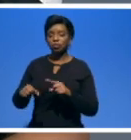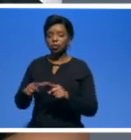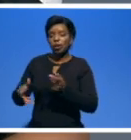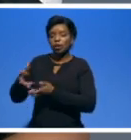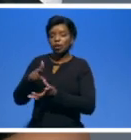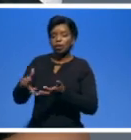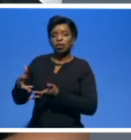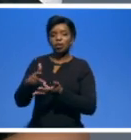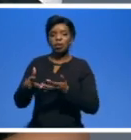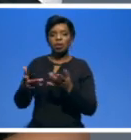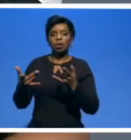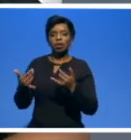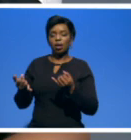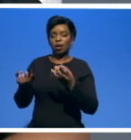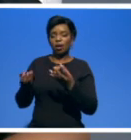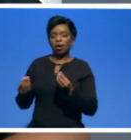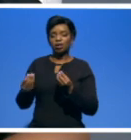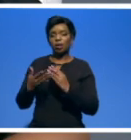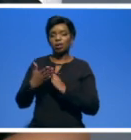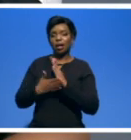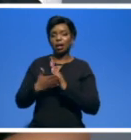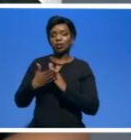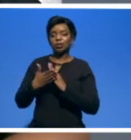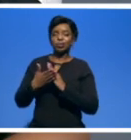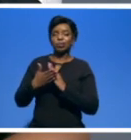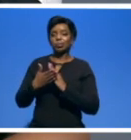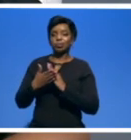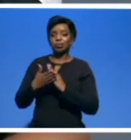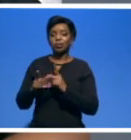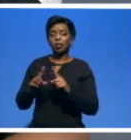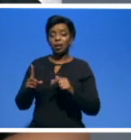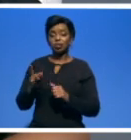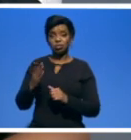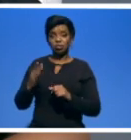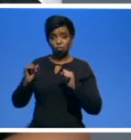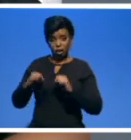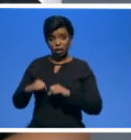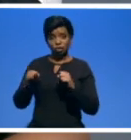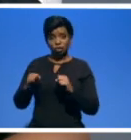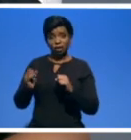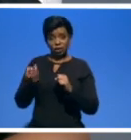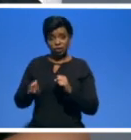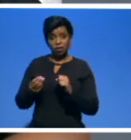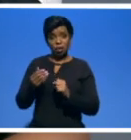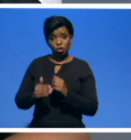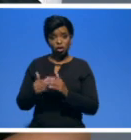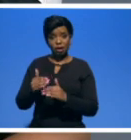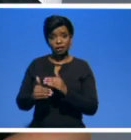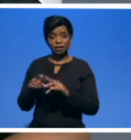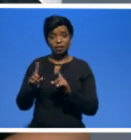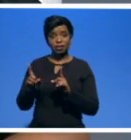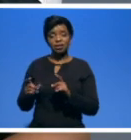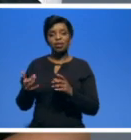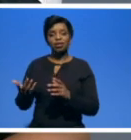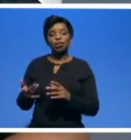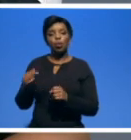maybe the darker side, but then do you agree bo me hore is there progress, you know, in